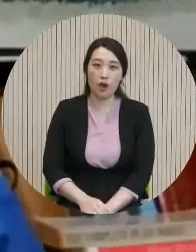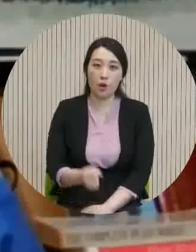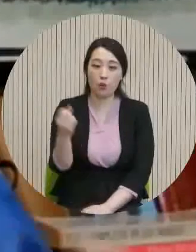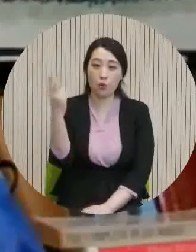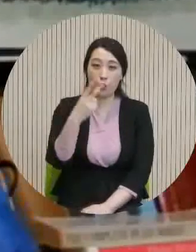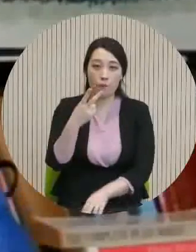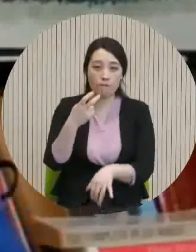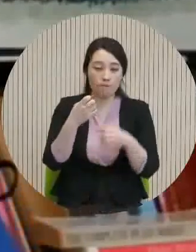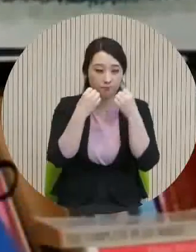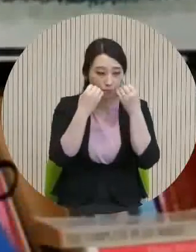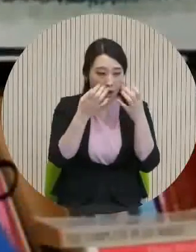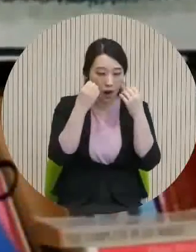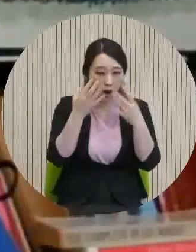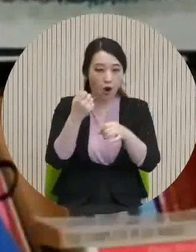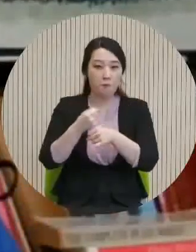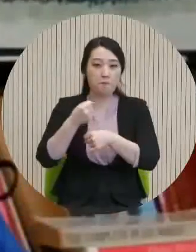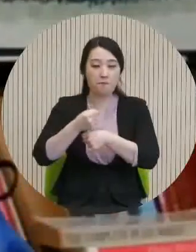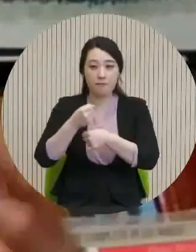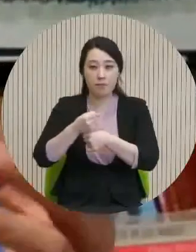it gives us lots of enjoyment.